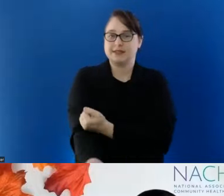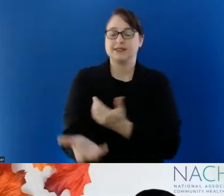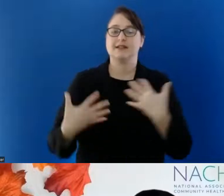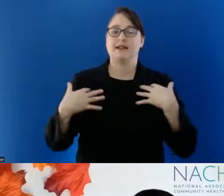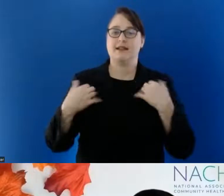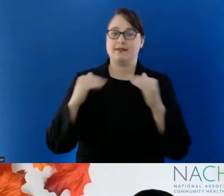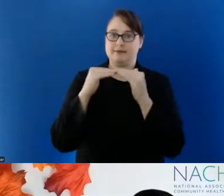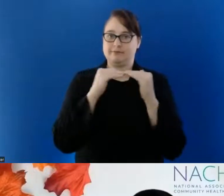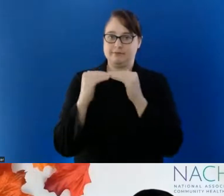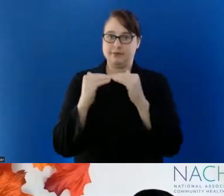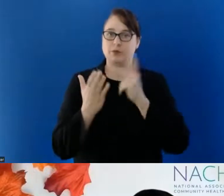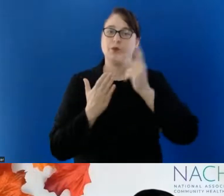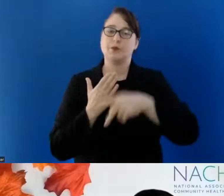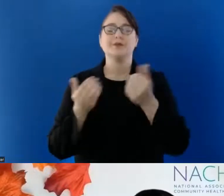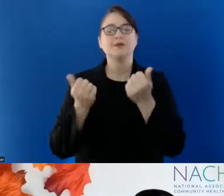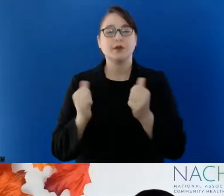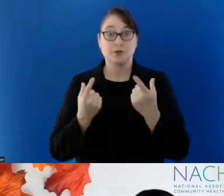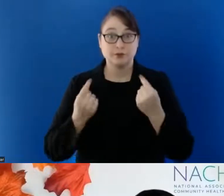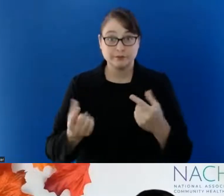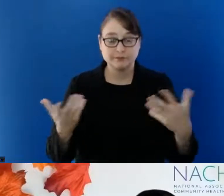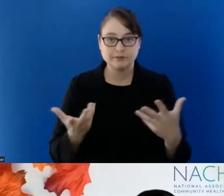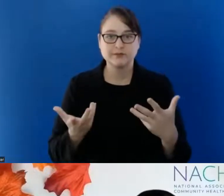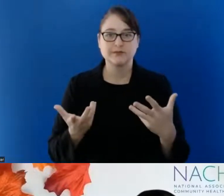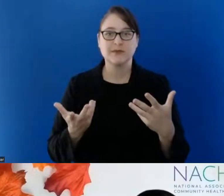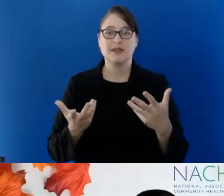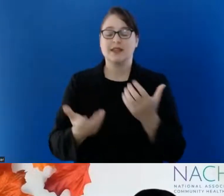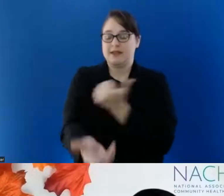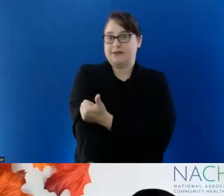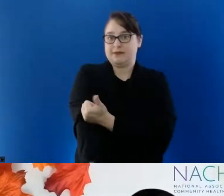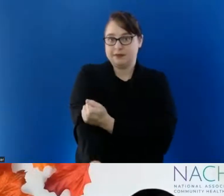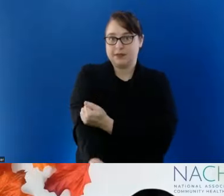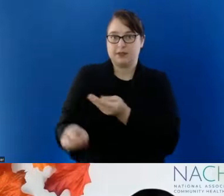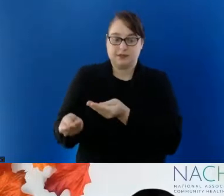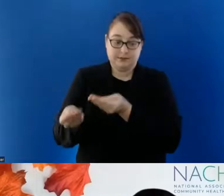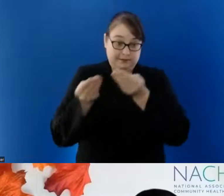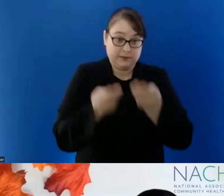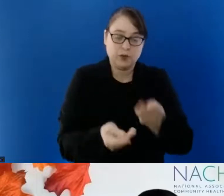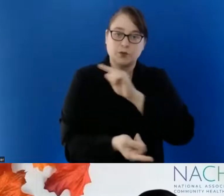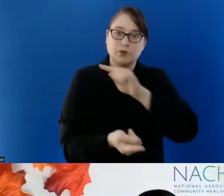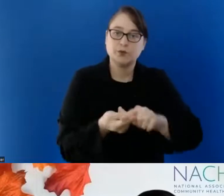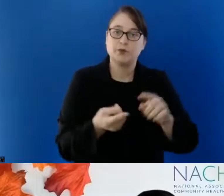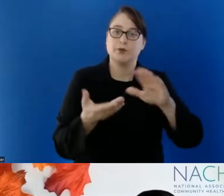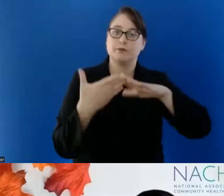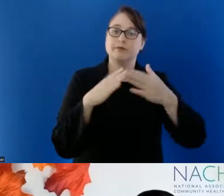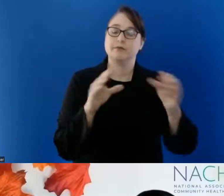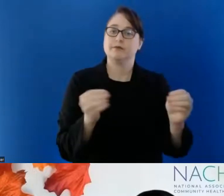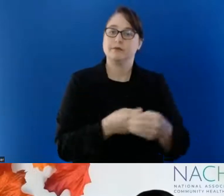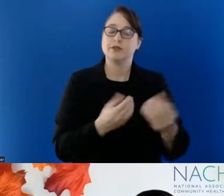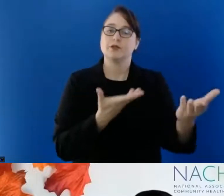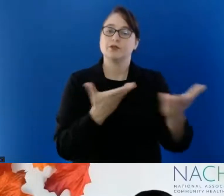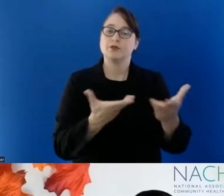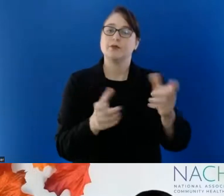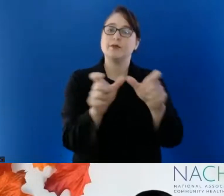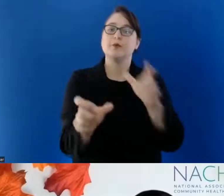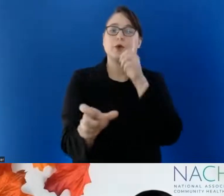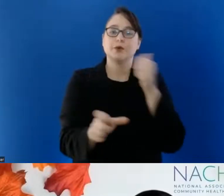trying to do, is it's trying to get vaccines to the community-based organizations that serve those that are most impacted, so that